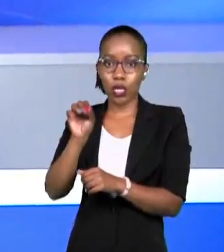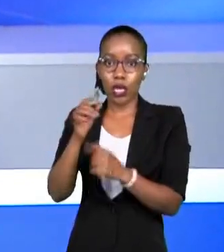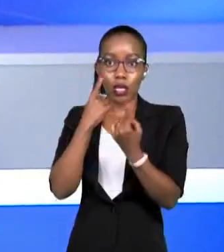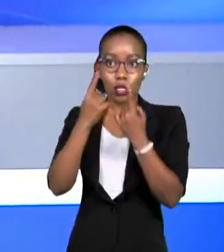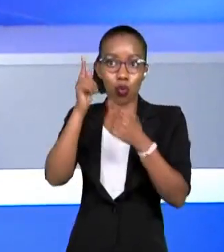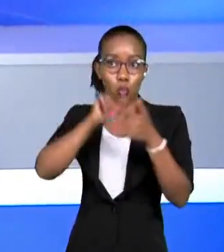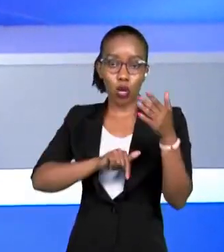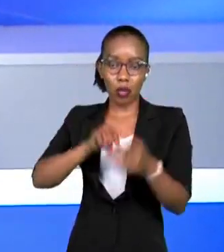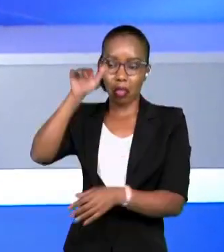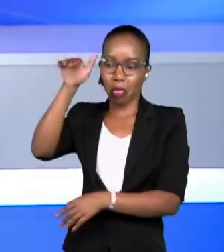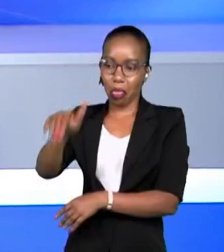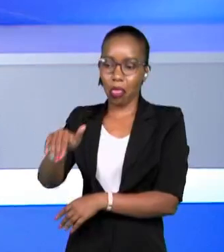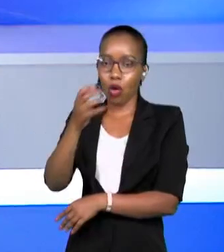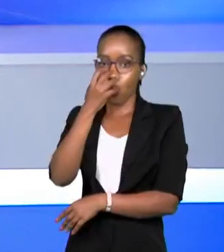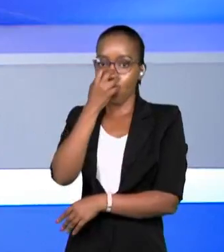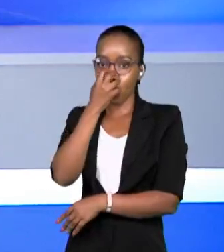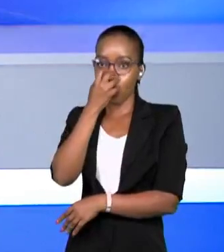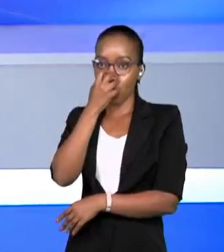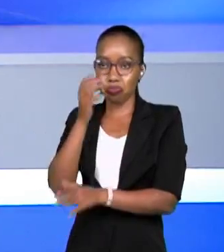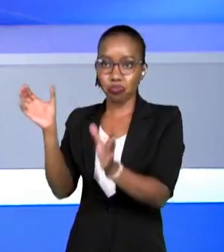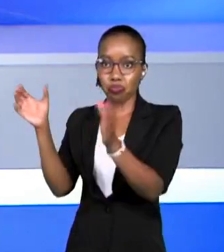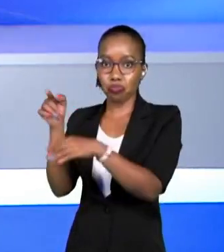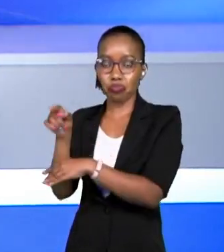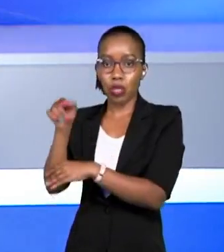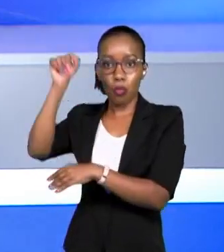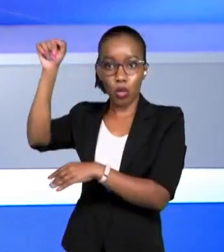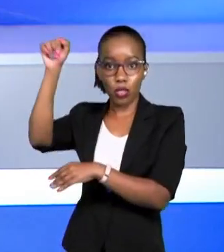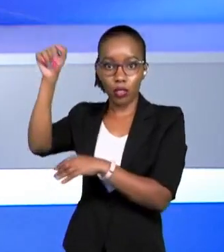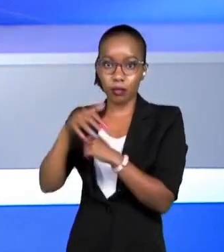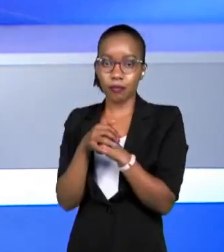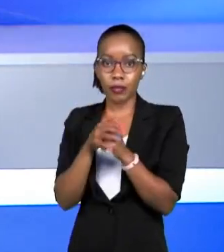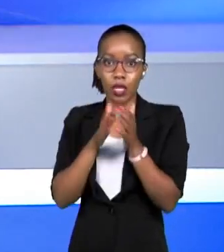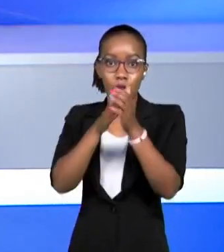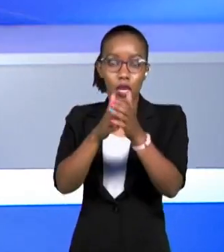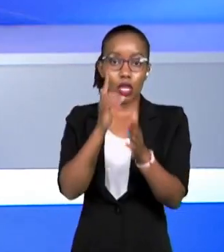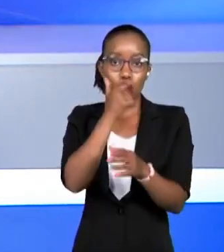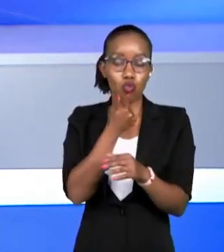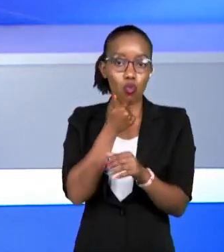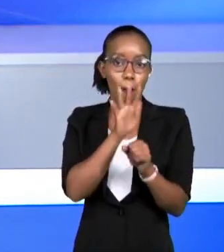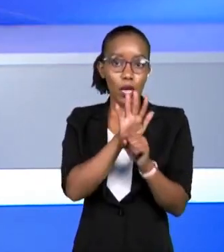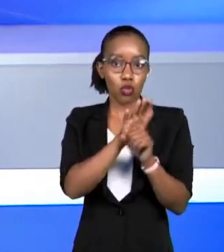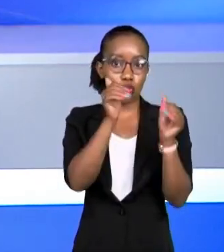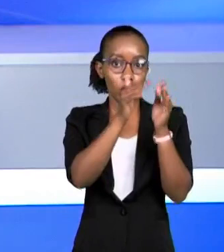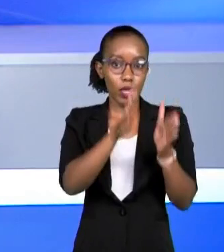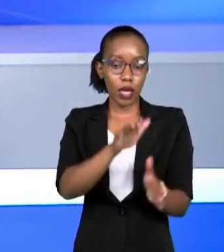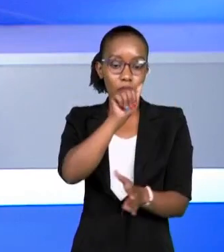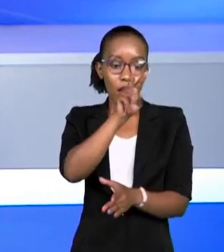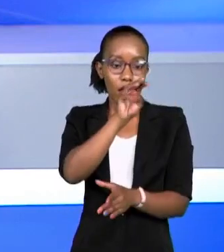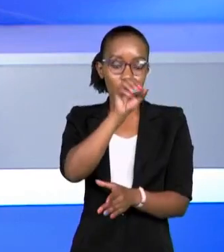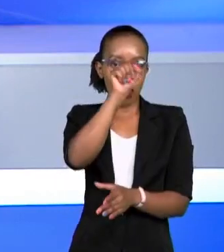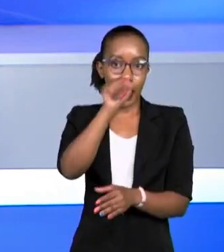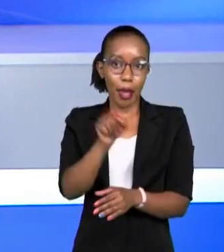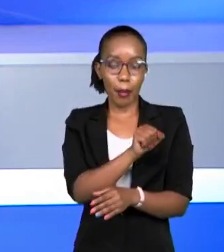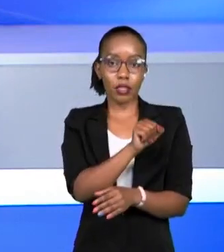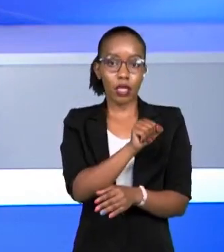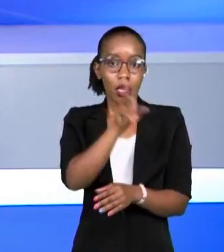the beginning of the end of the Deputy President William Ruto's political career. Led by National Assembly Majority Leader AMOS Kimunya, the